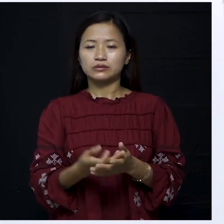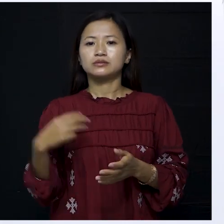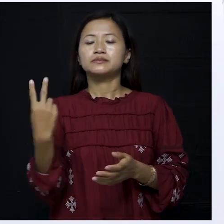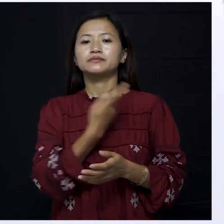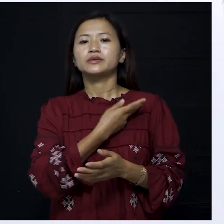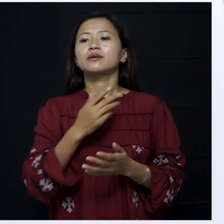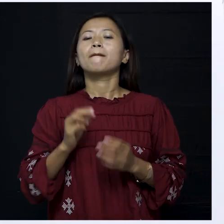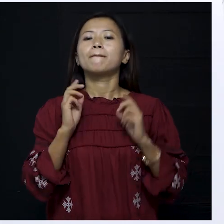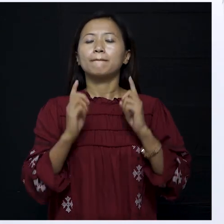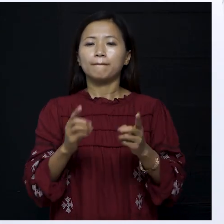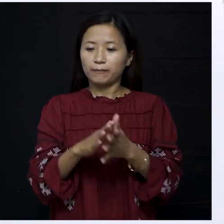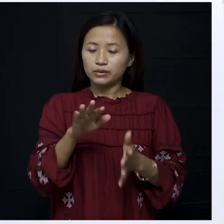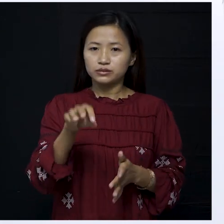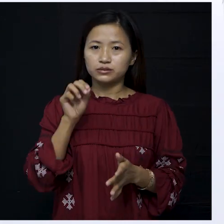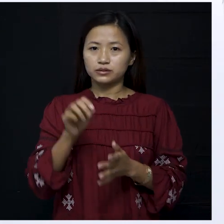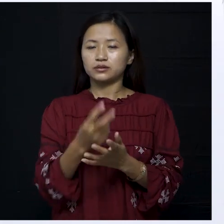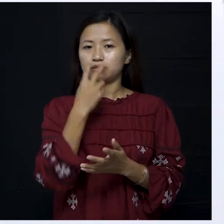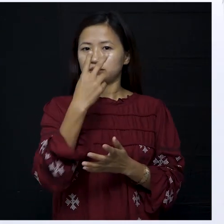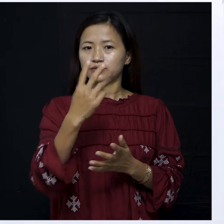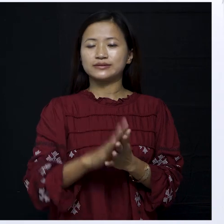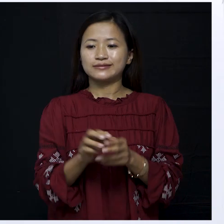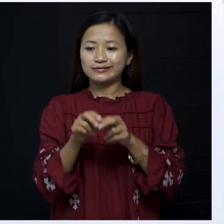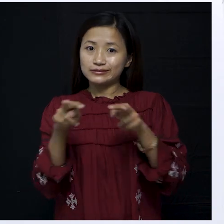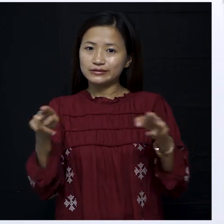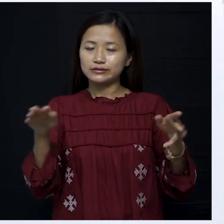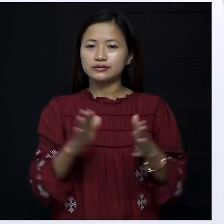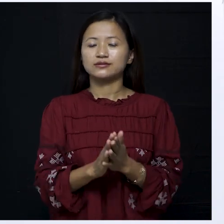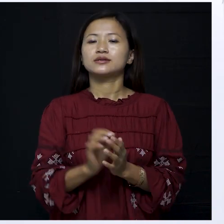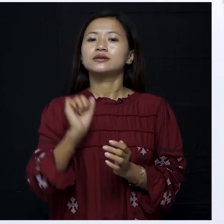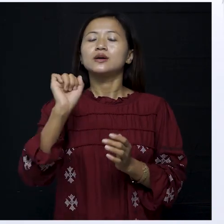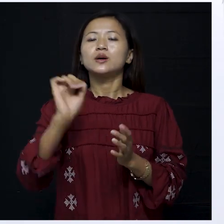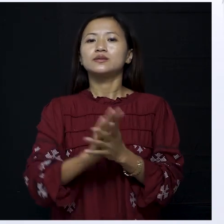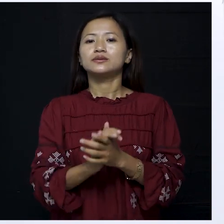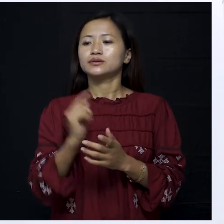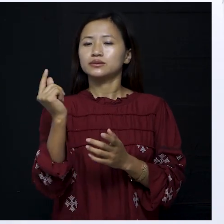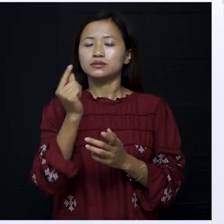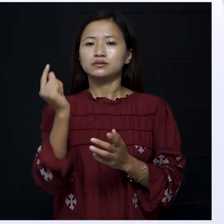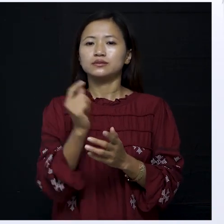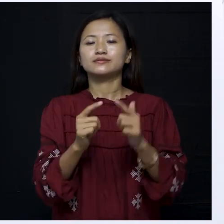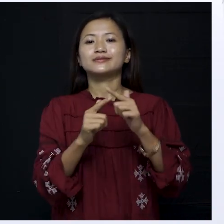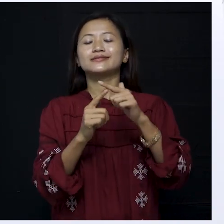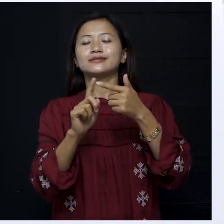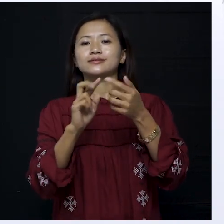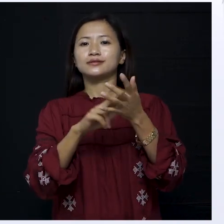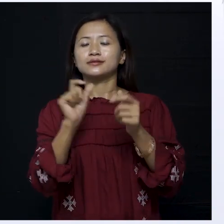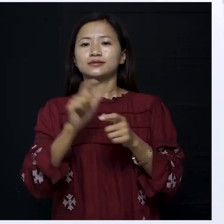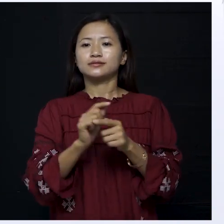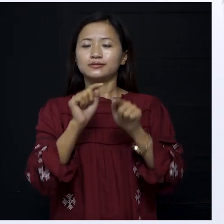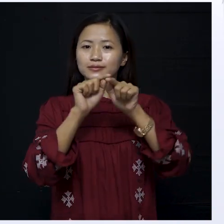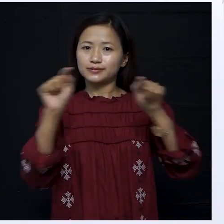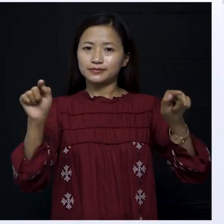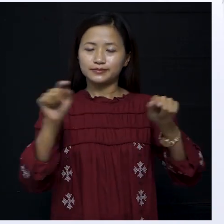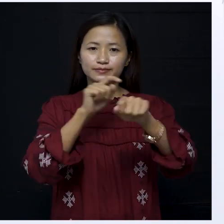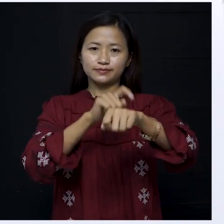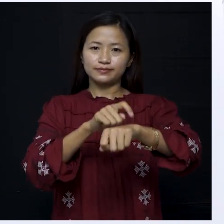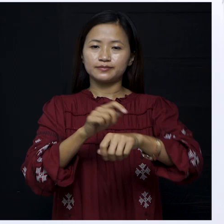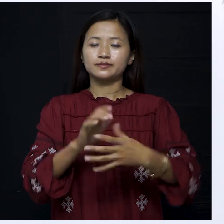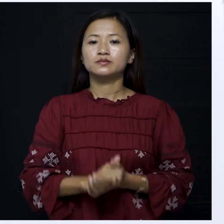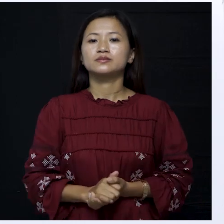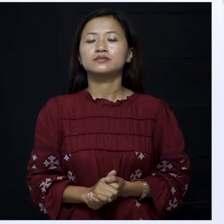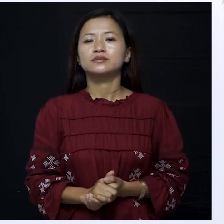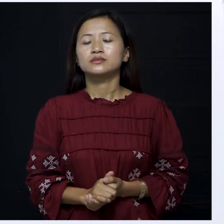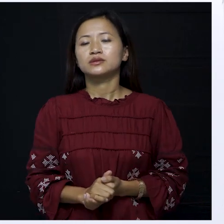are going to take a look at it in a little different perspective using a diagram called timeline. I